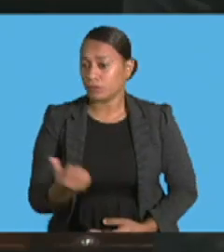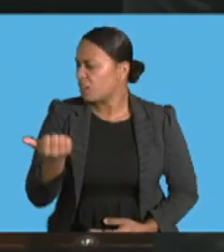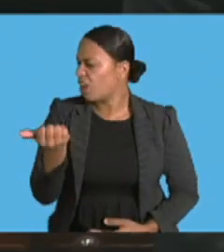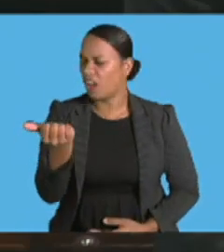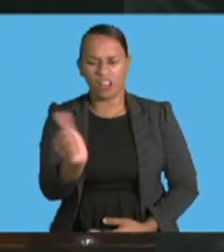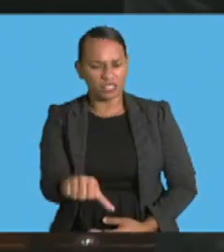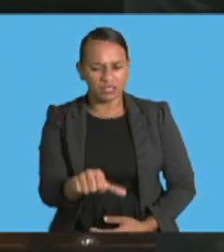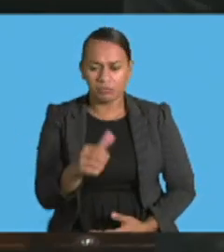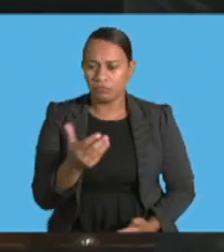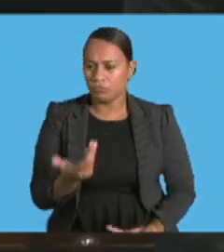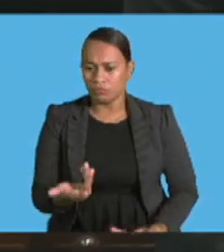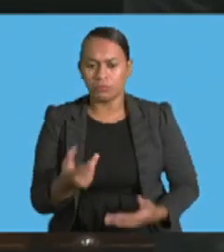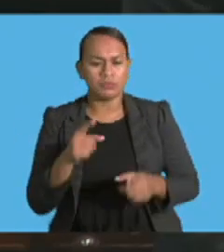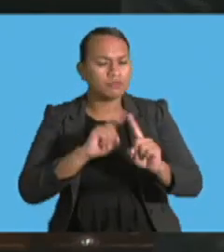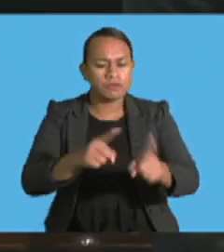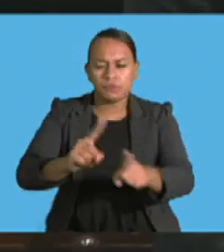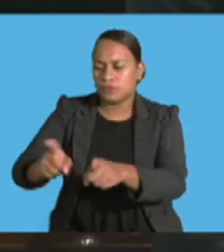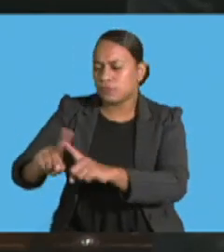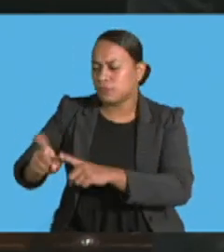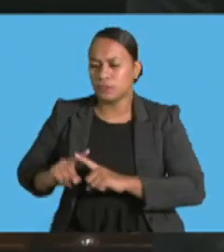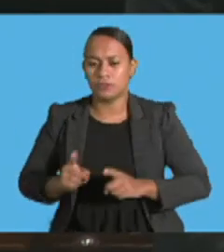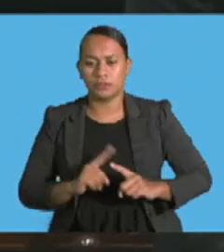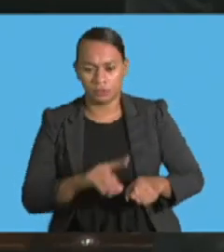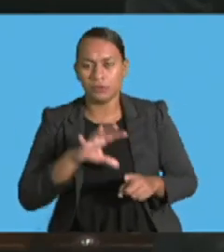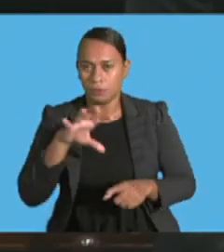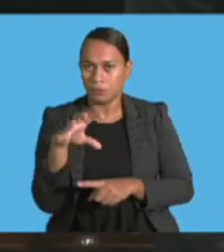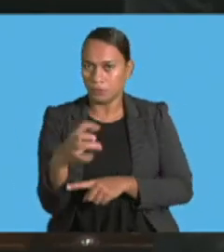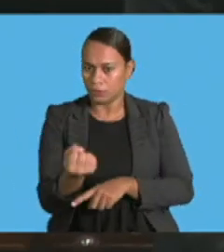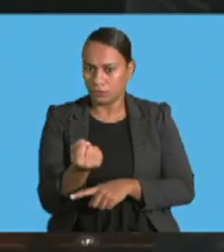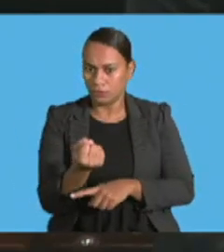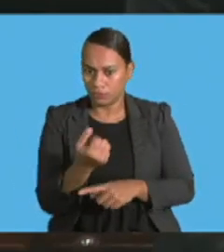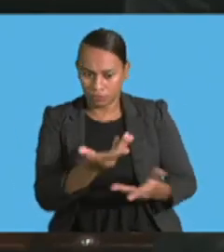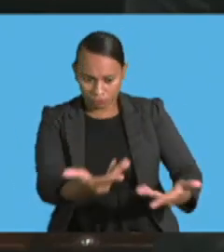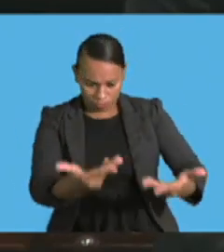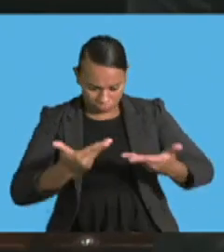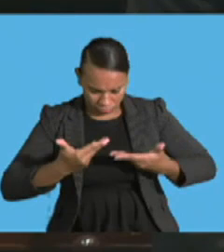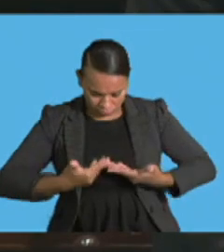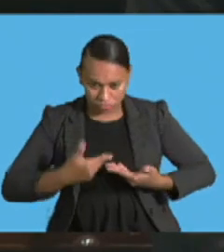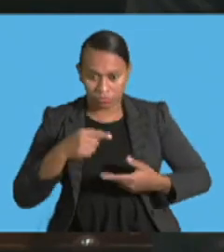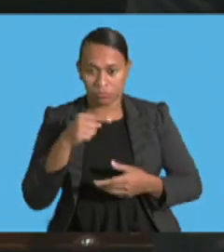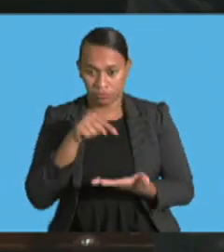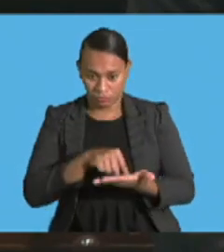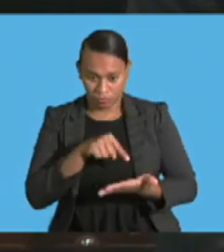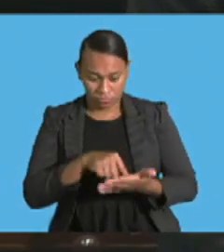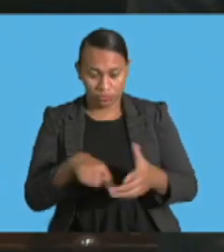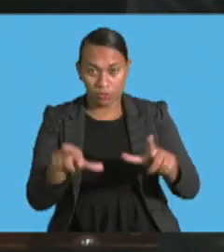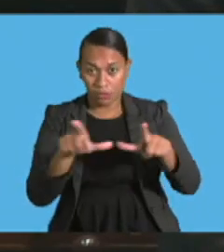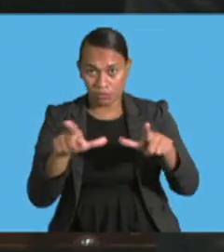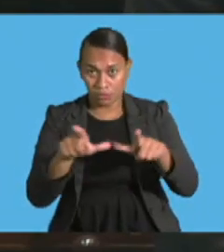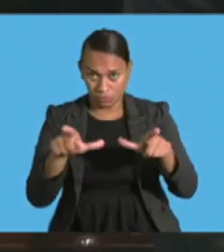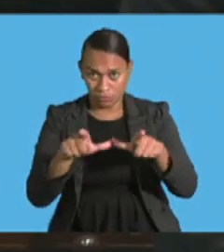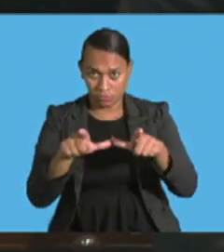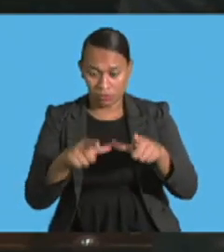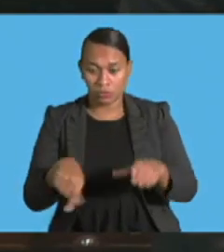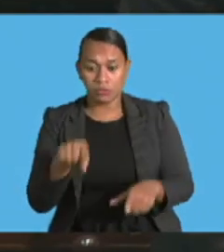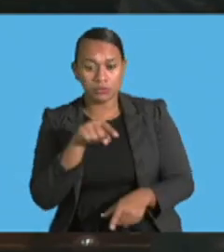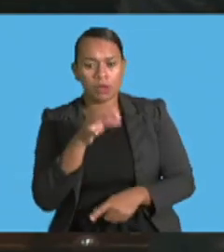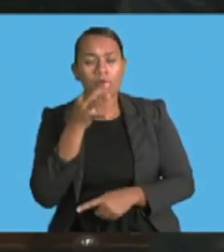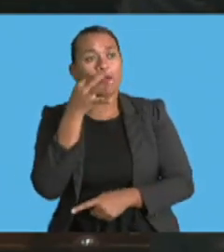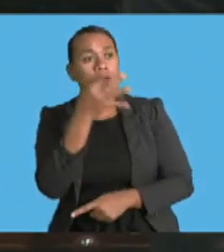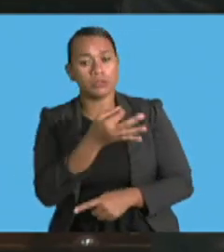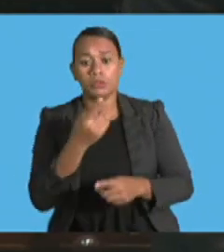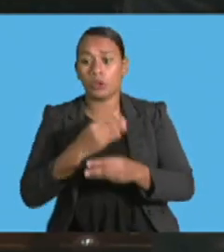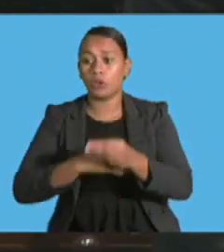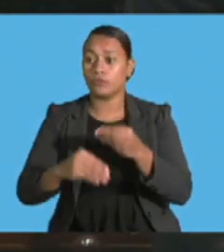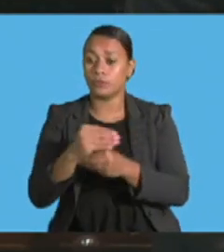in operation is required to hold a valid disposal permit with conditions from the Department of Environment.